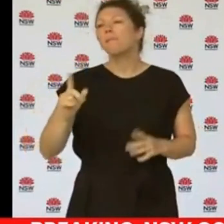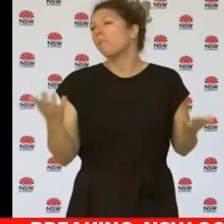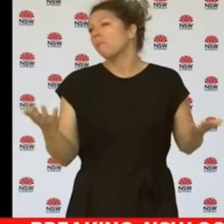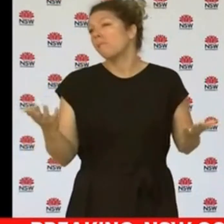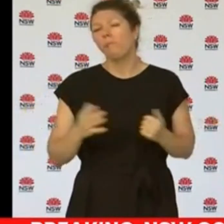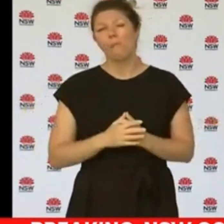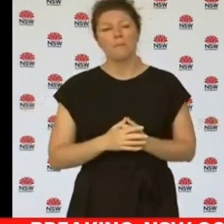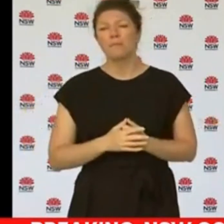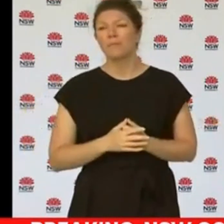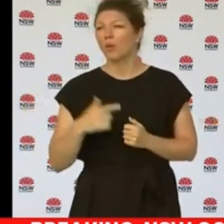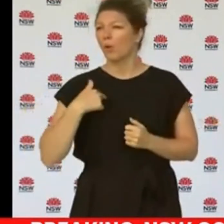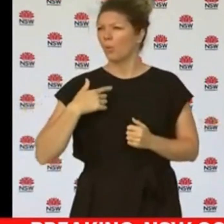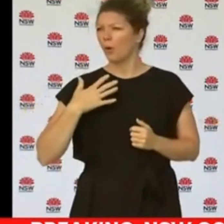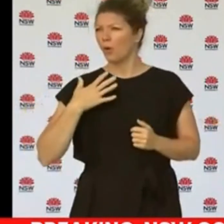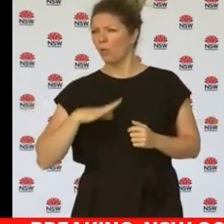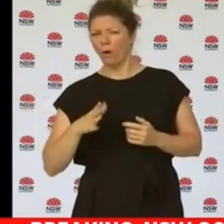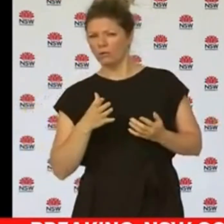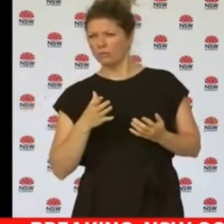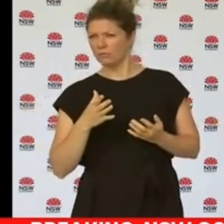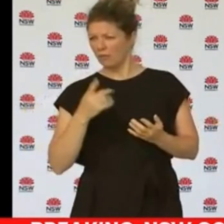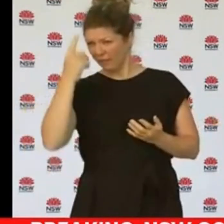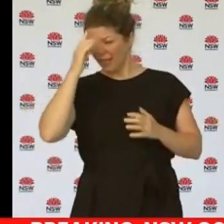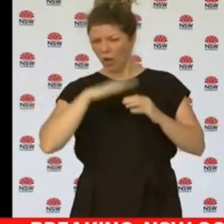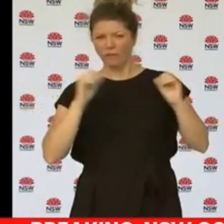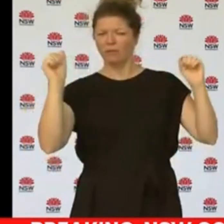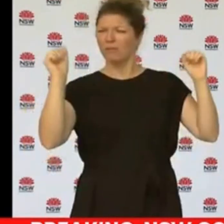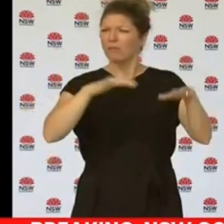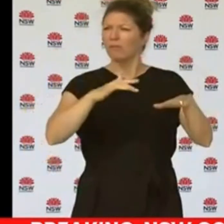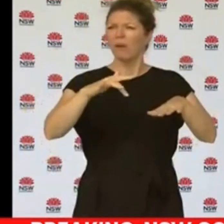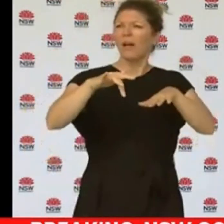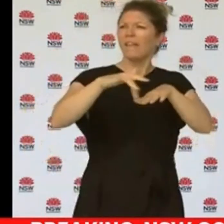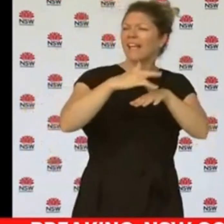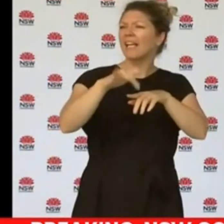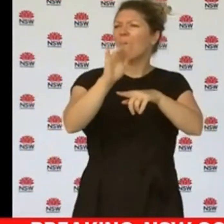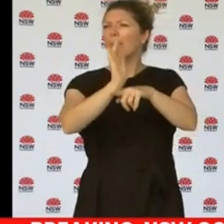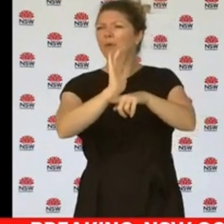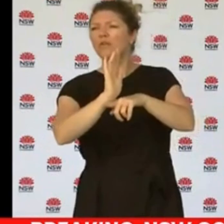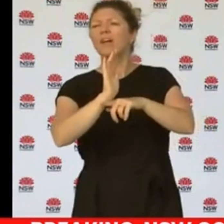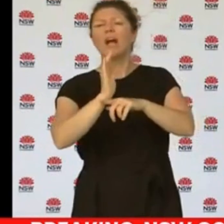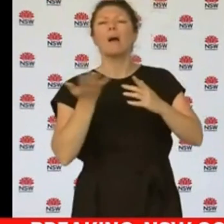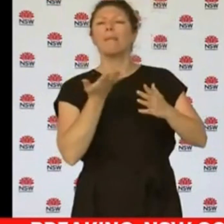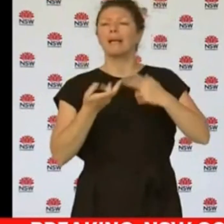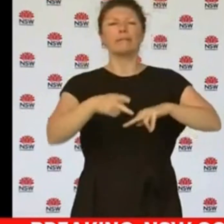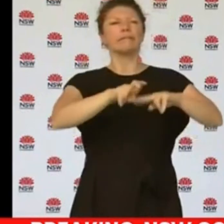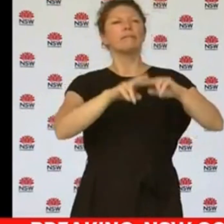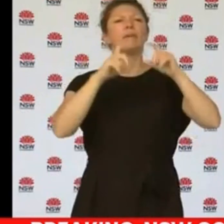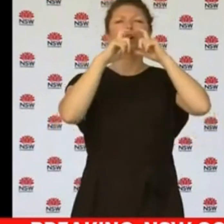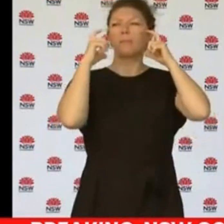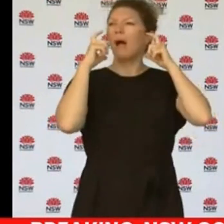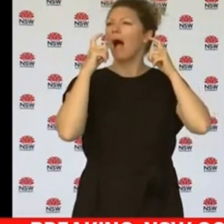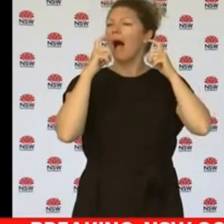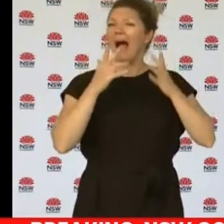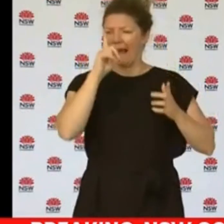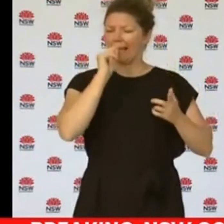may have banned all indoor activity for theatres and cinemas, and we've chosen instead to make masks compulsory to allow those activities to